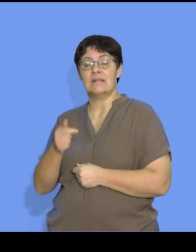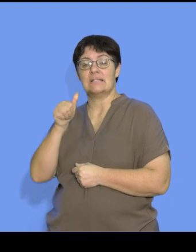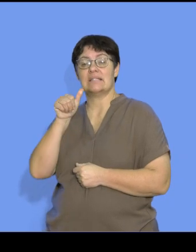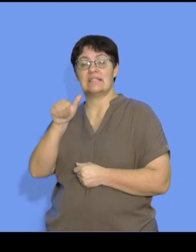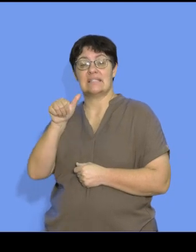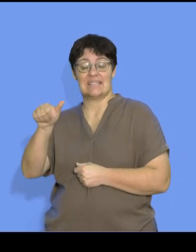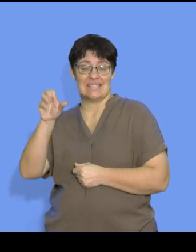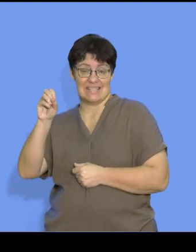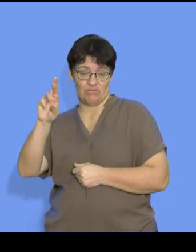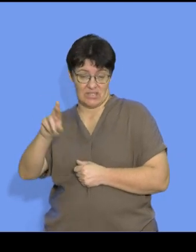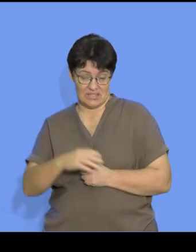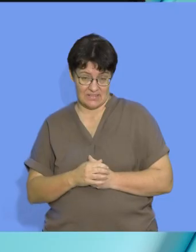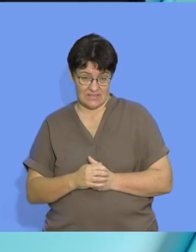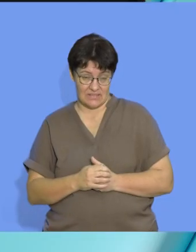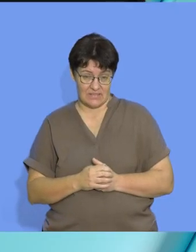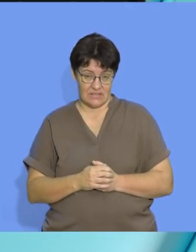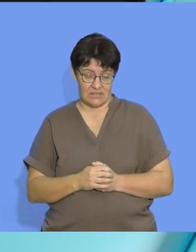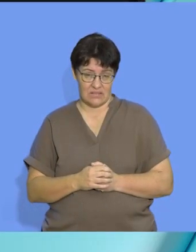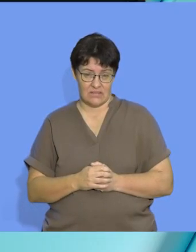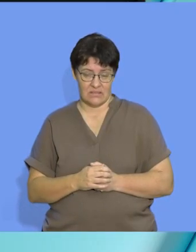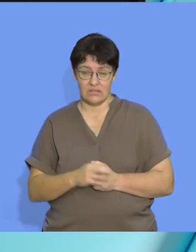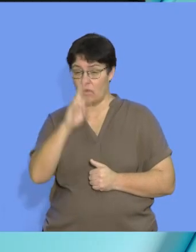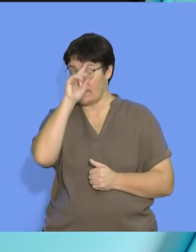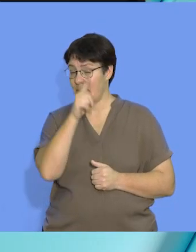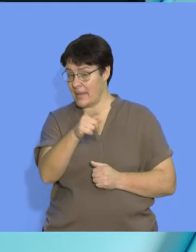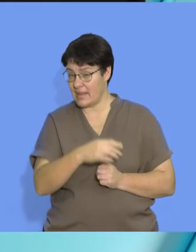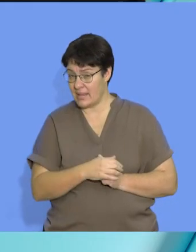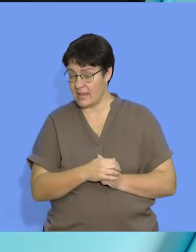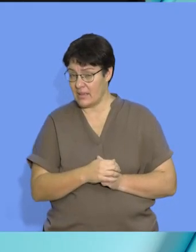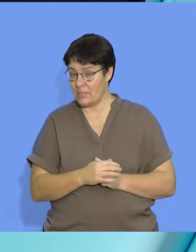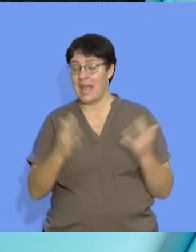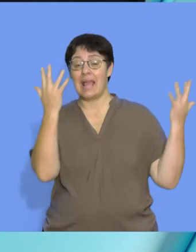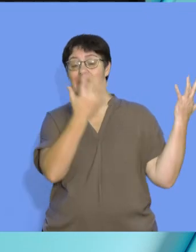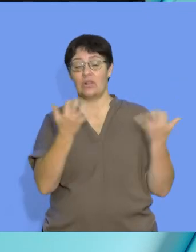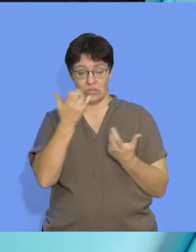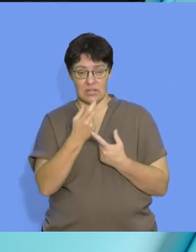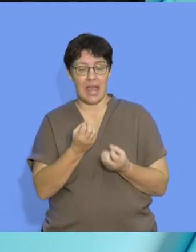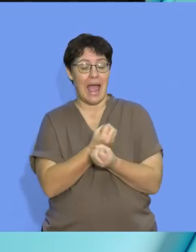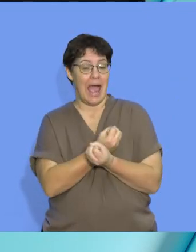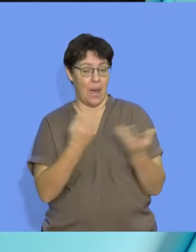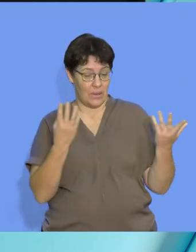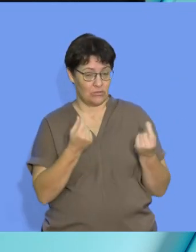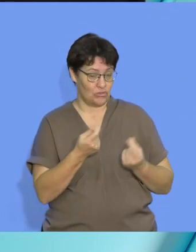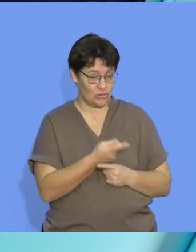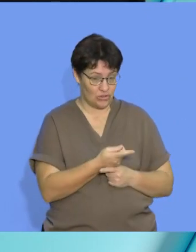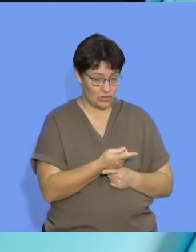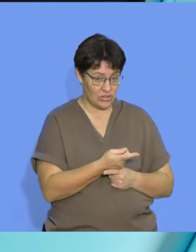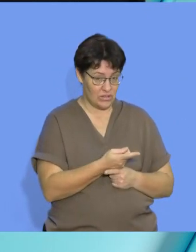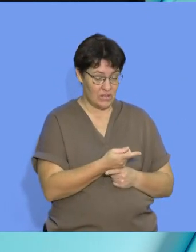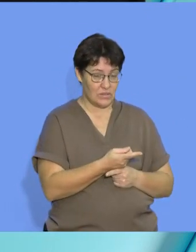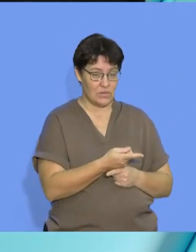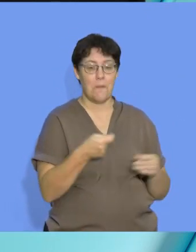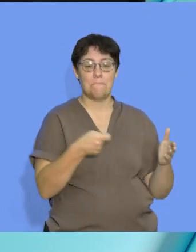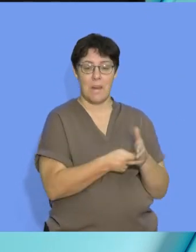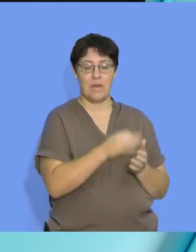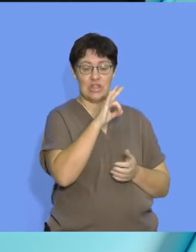660 Rand. So just a reminder, we've calculated how much it would cost for Sarah to get a certain amount